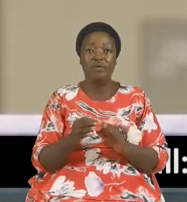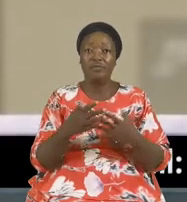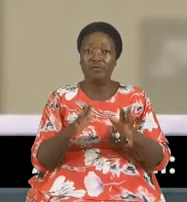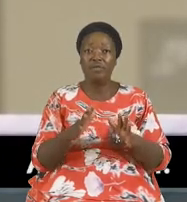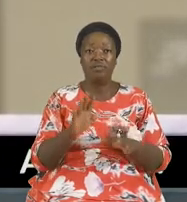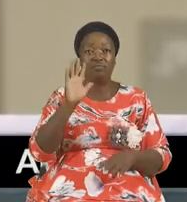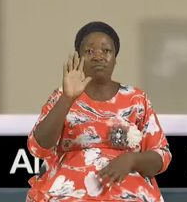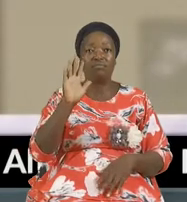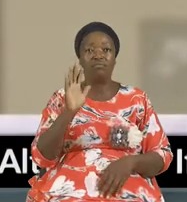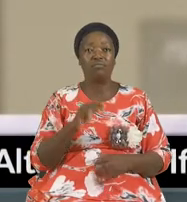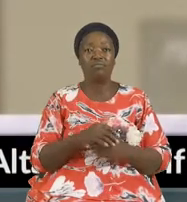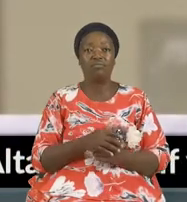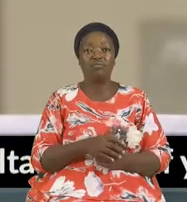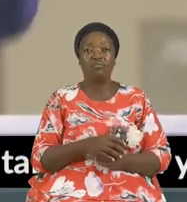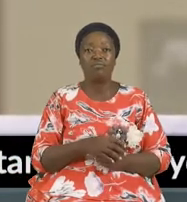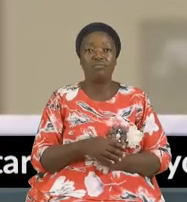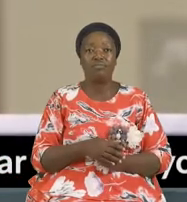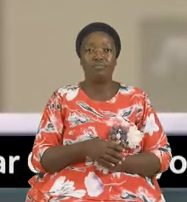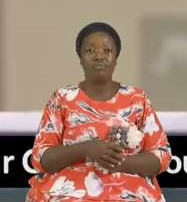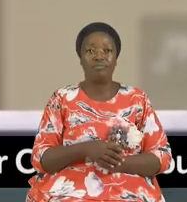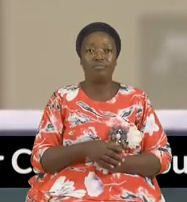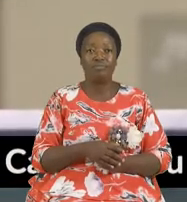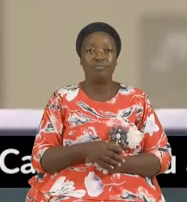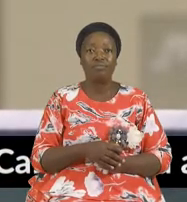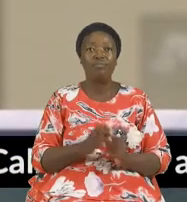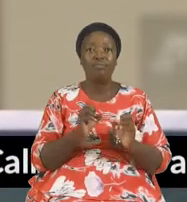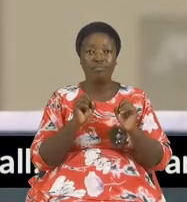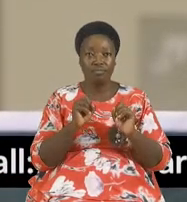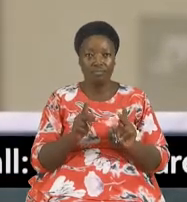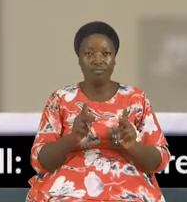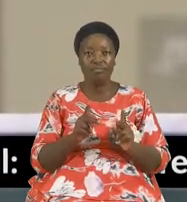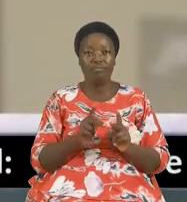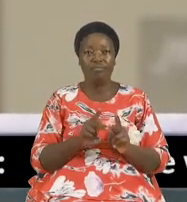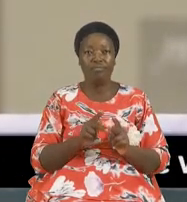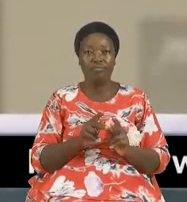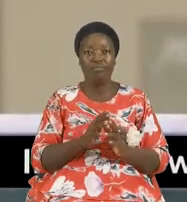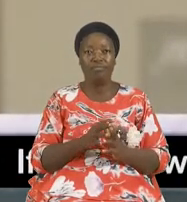Those on my left hand side, if you are finished, can you wave your hand?